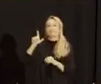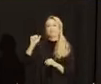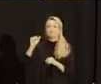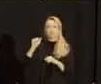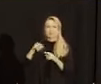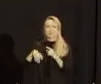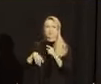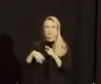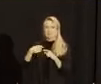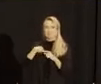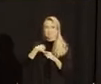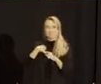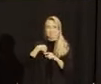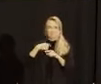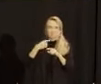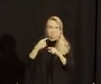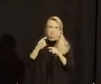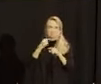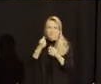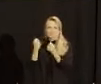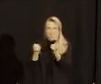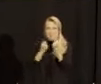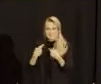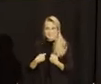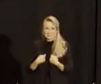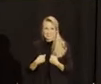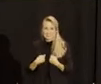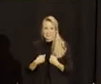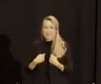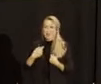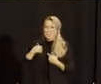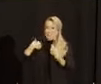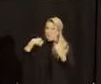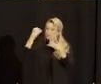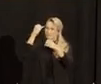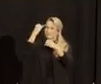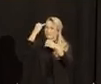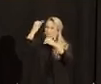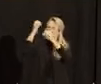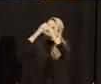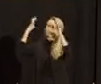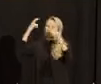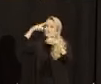in order to have the kind of career I wanted, I would have to leave my family